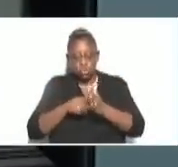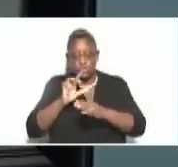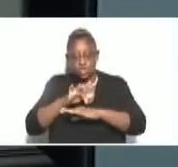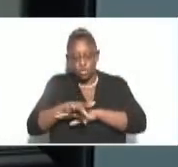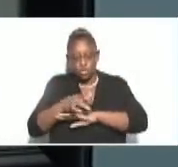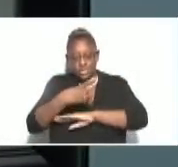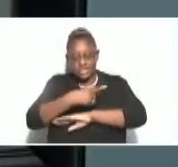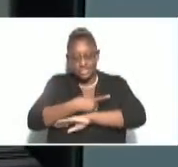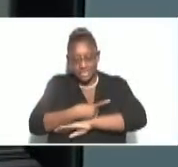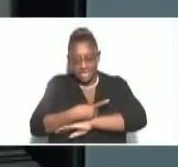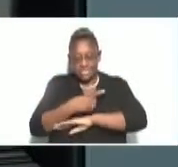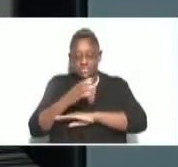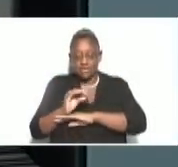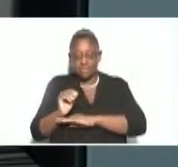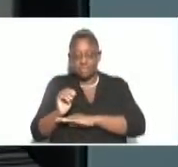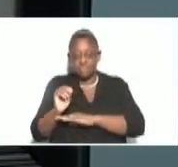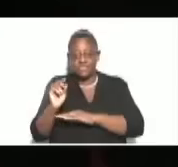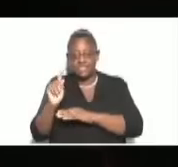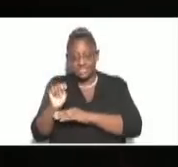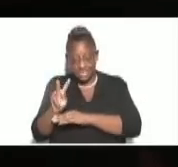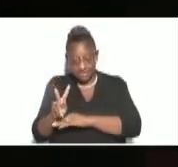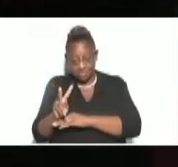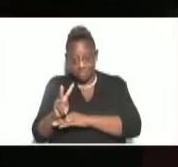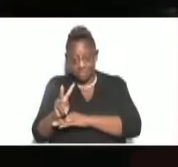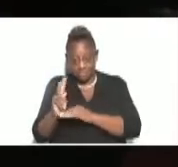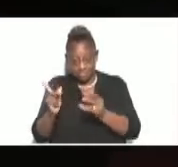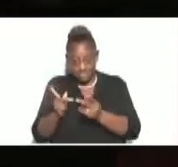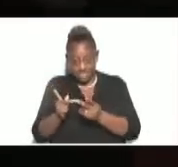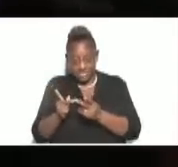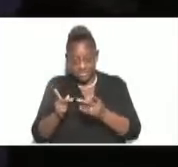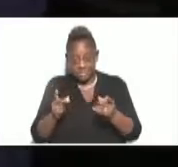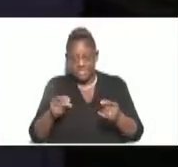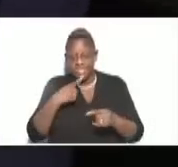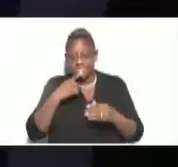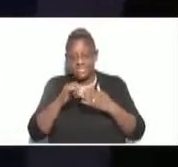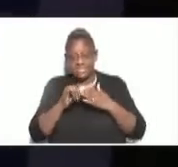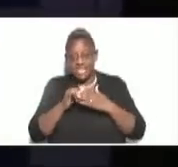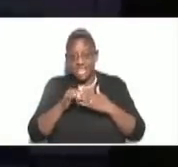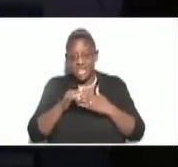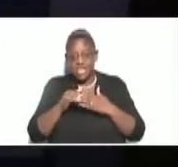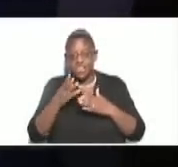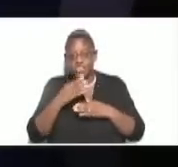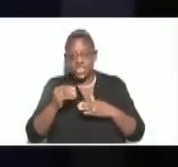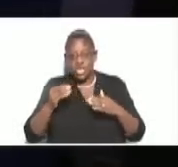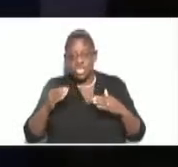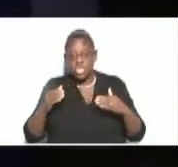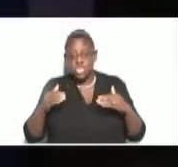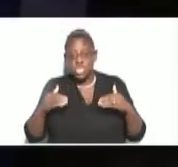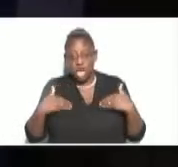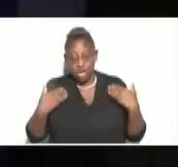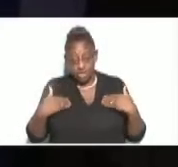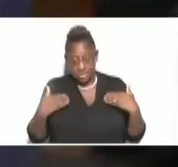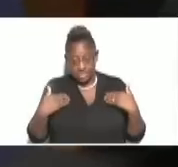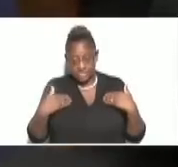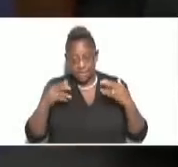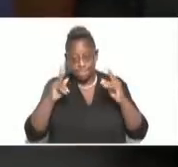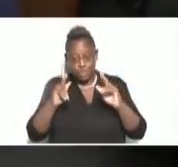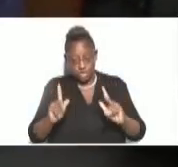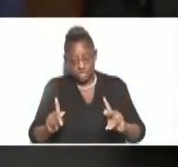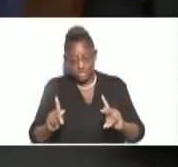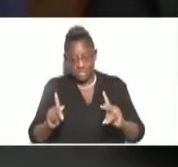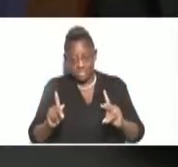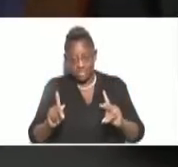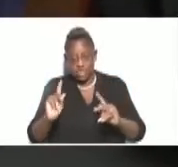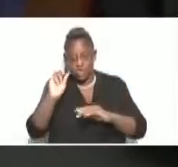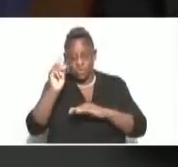early days of the national television station. The youngest, newly minted General Manager of ZNS, Watson, now hoping to build